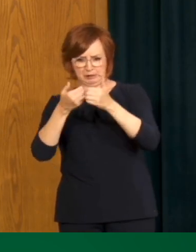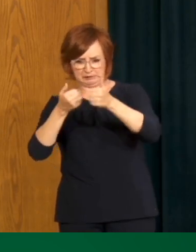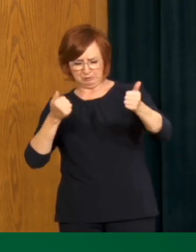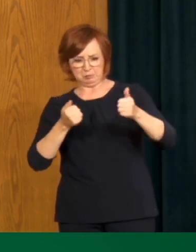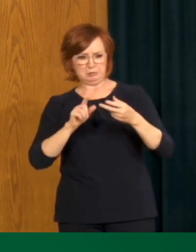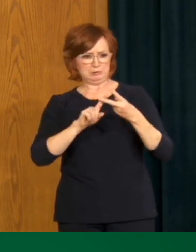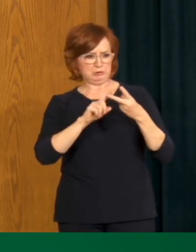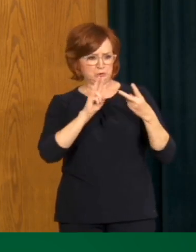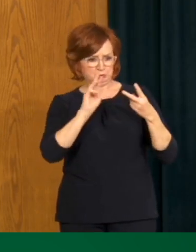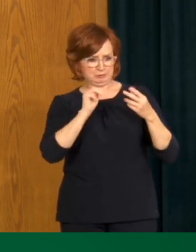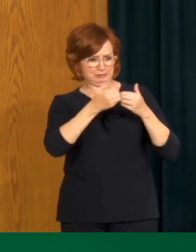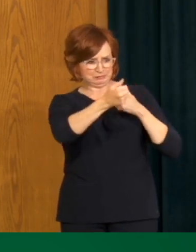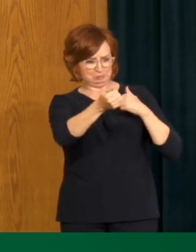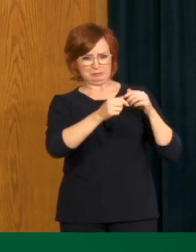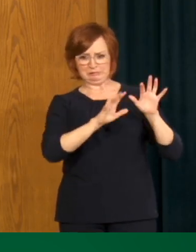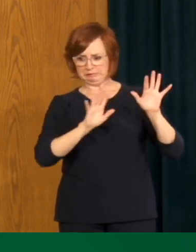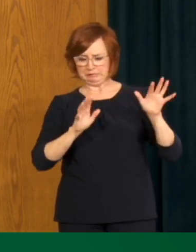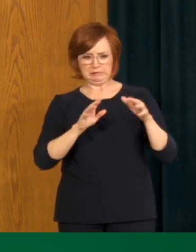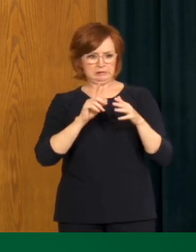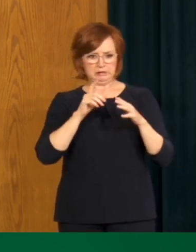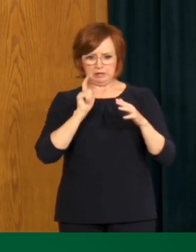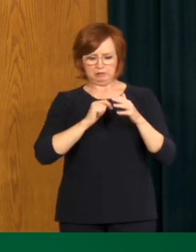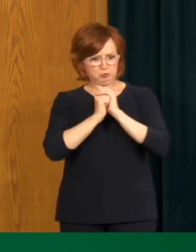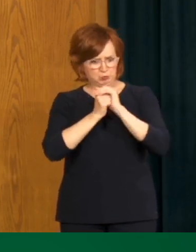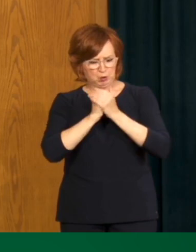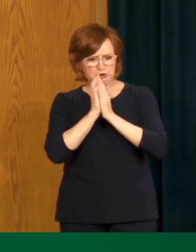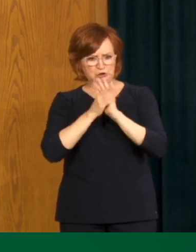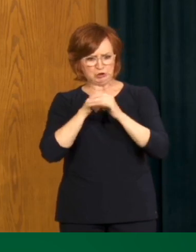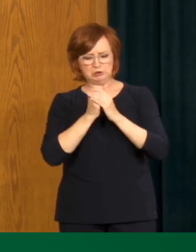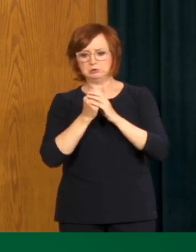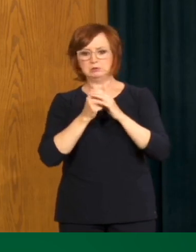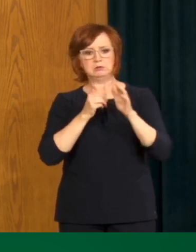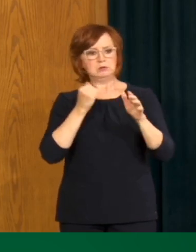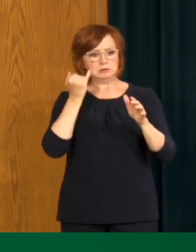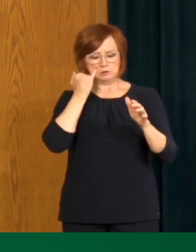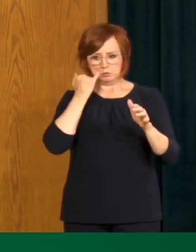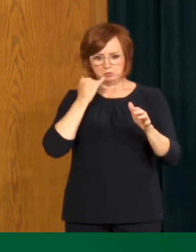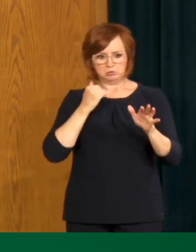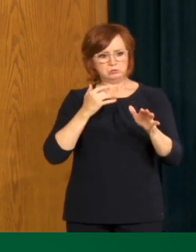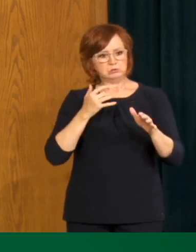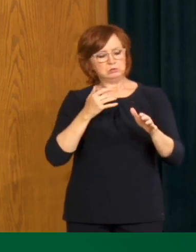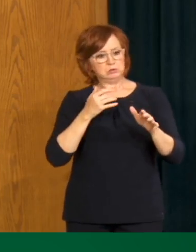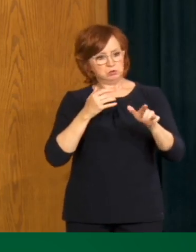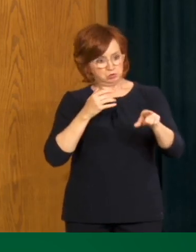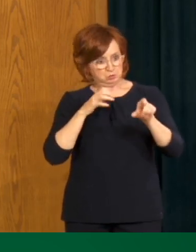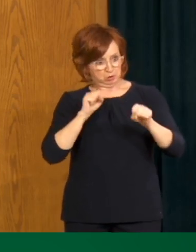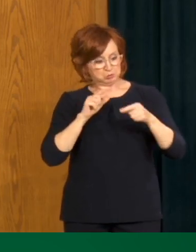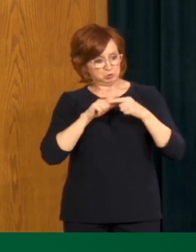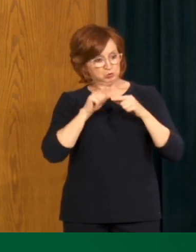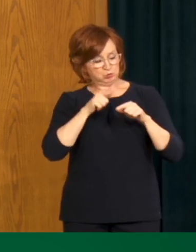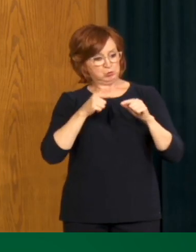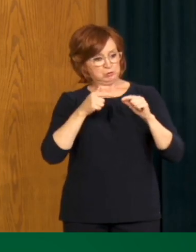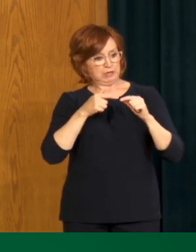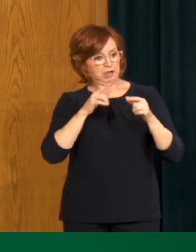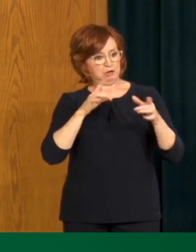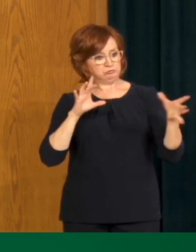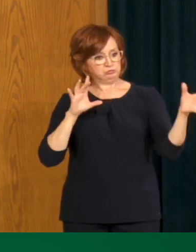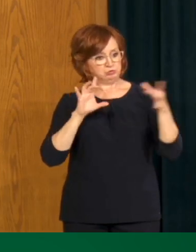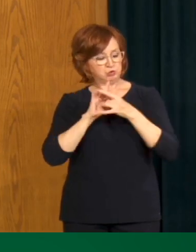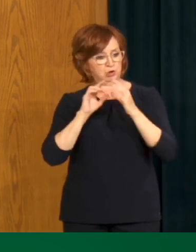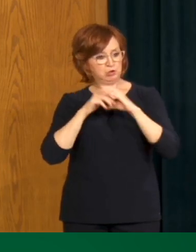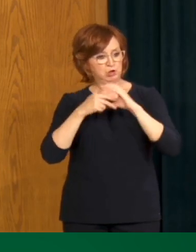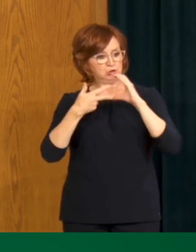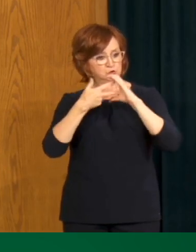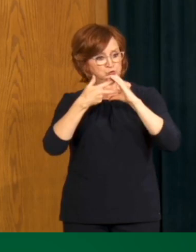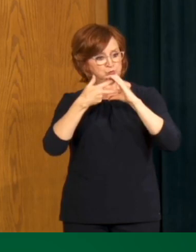grieve with us from home, grieve with us virtually? And if people are expected to come or want to come, we have to all